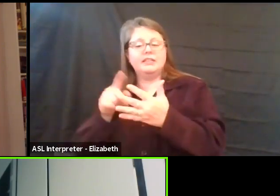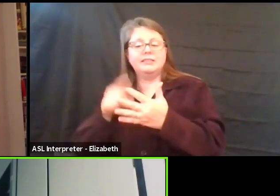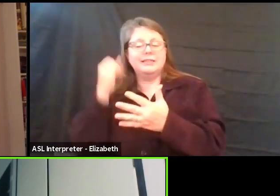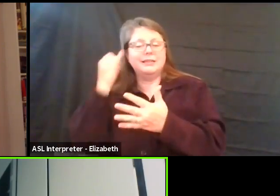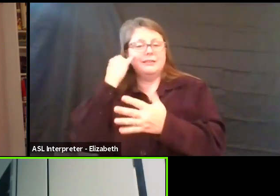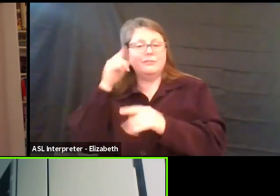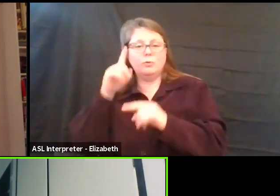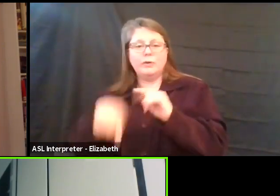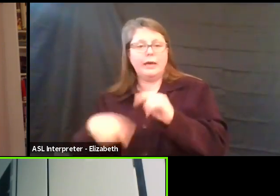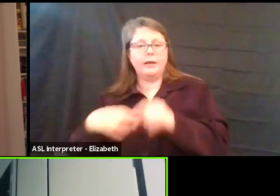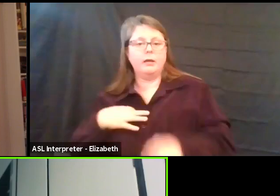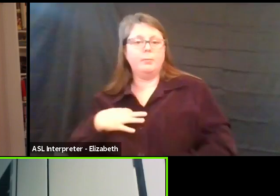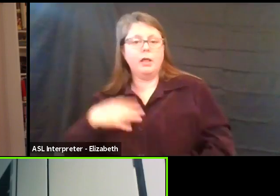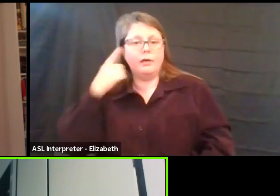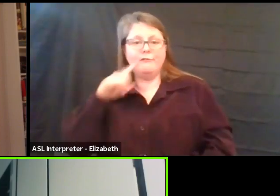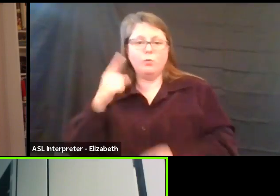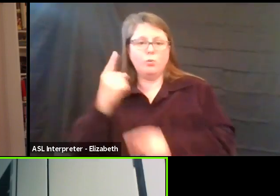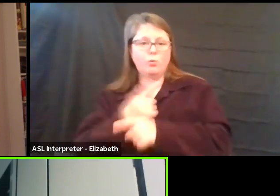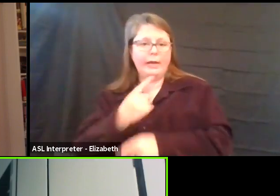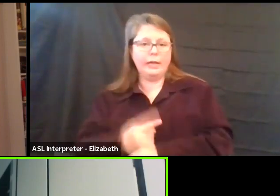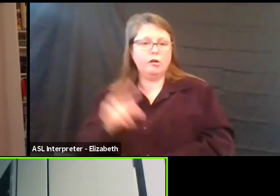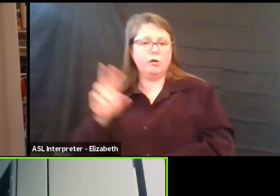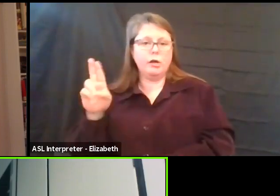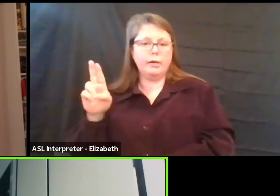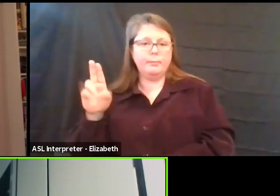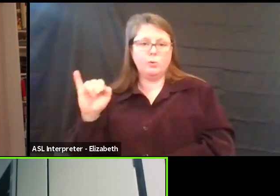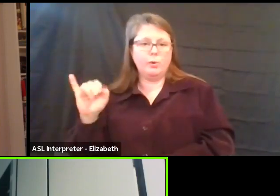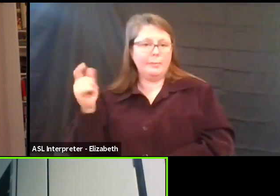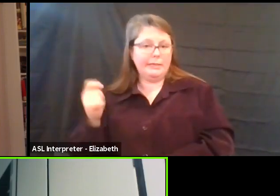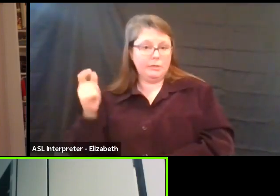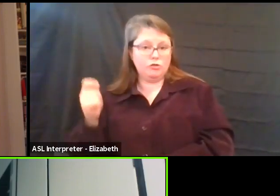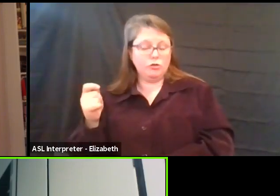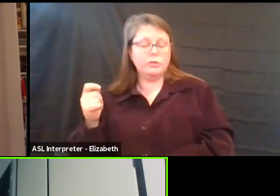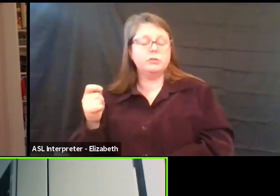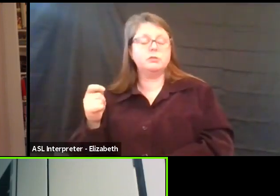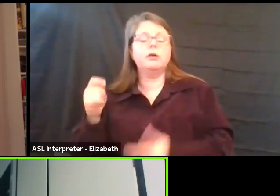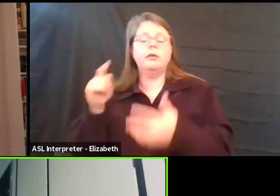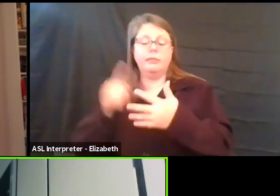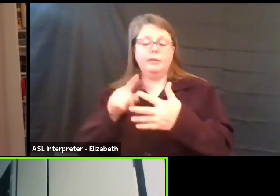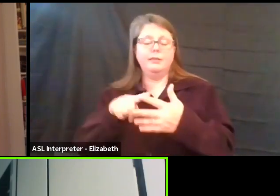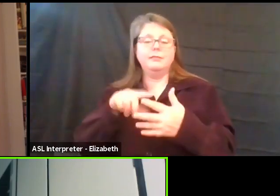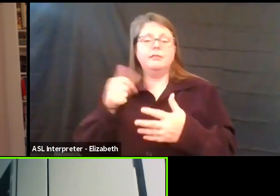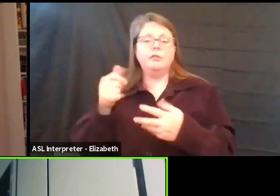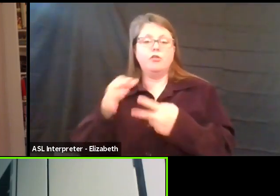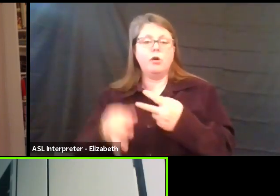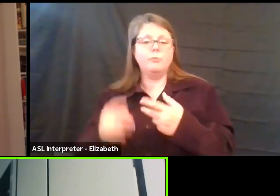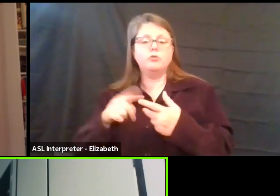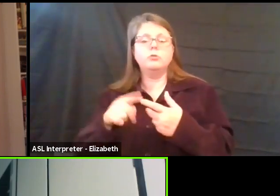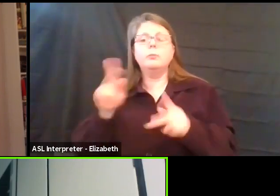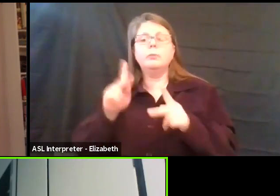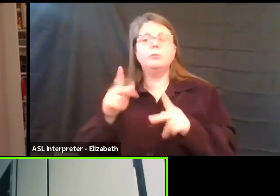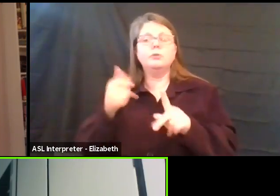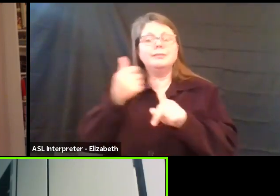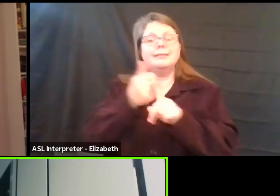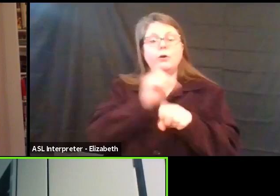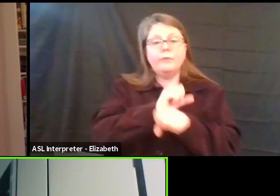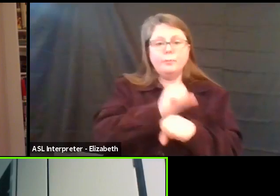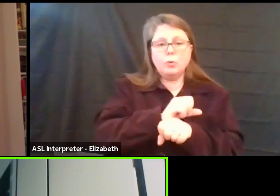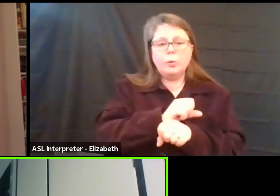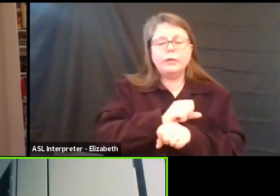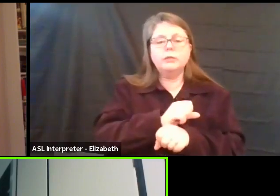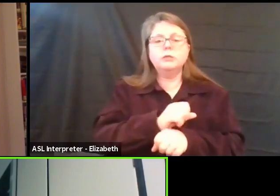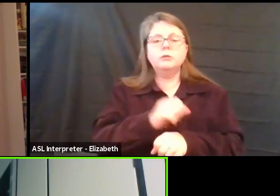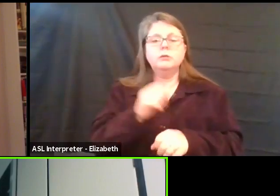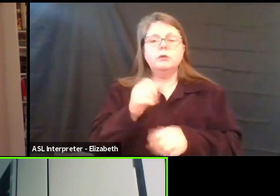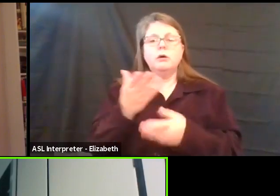unemployment. Typically that would be people who are self-employed, maybe loggers, farmers, people